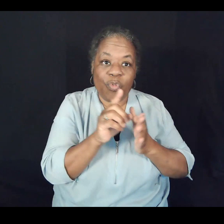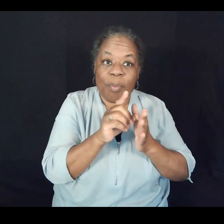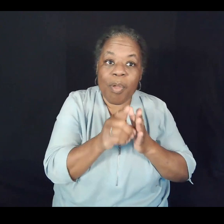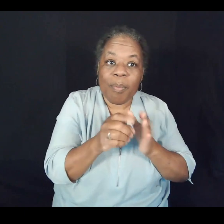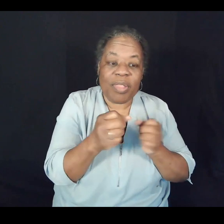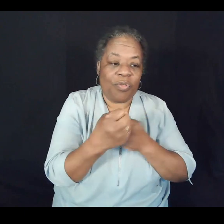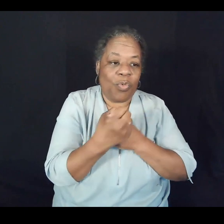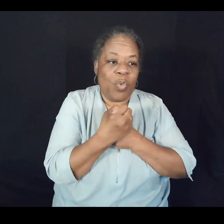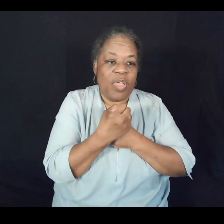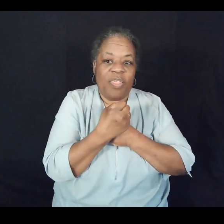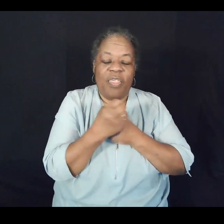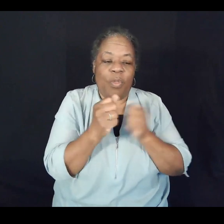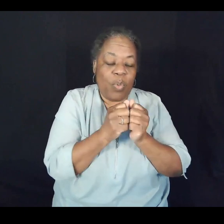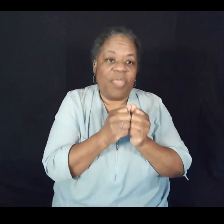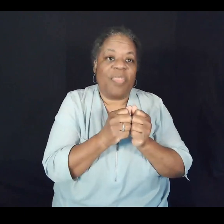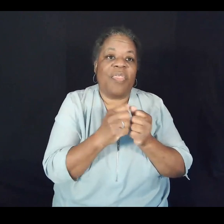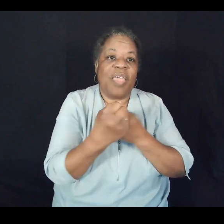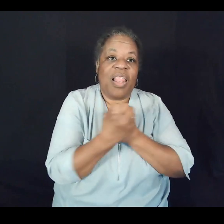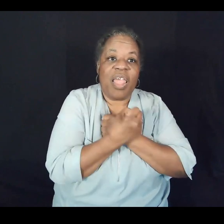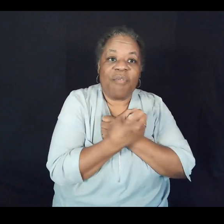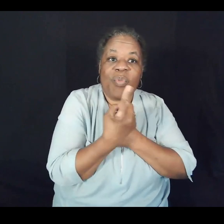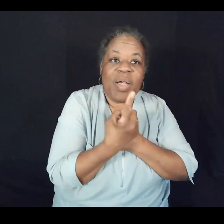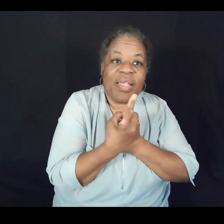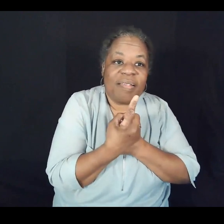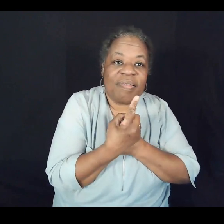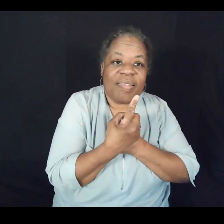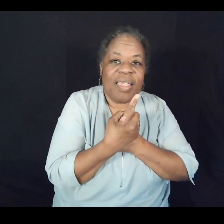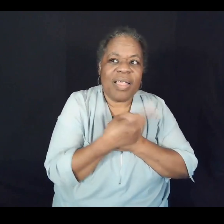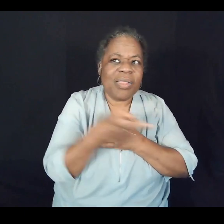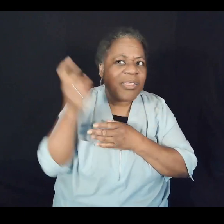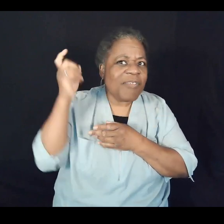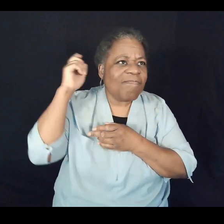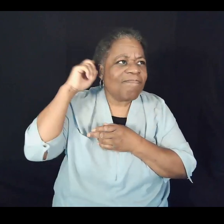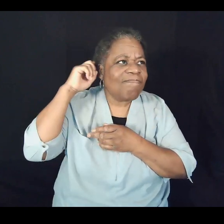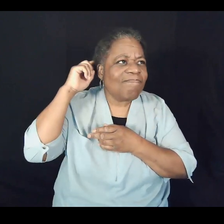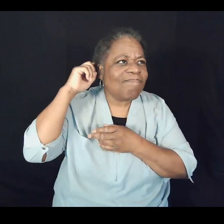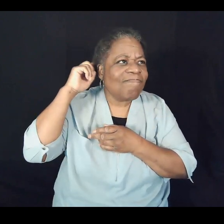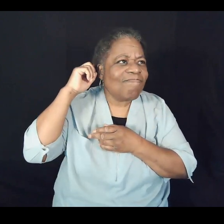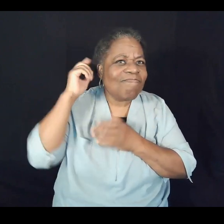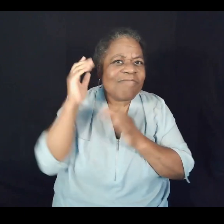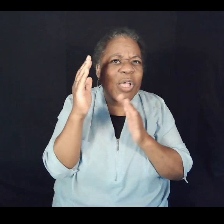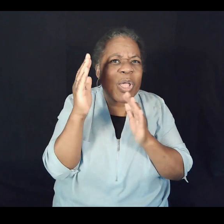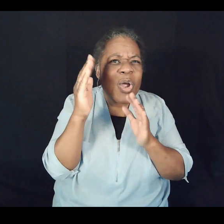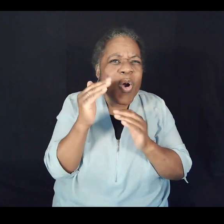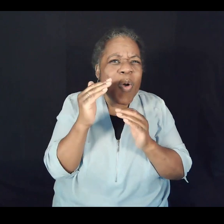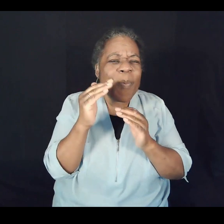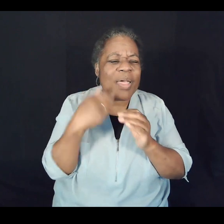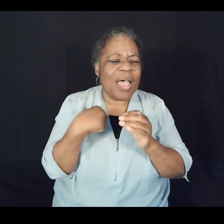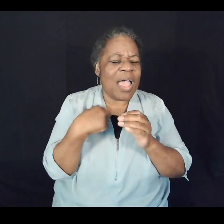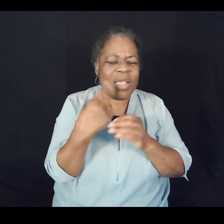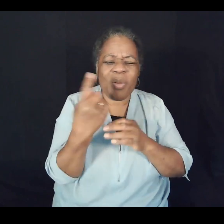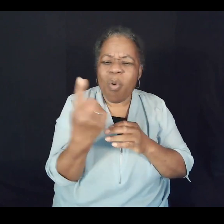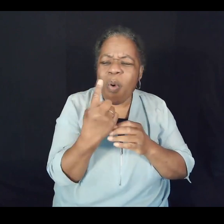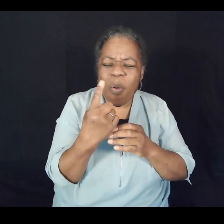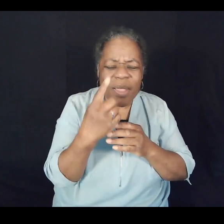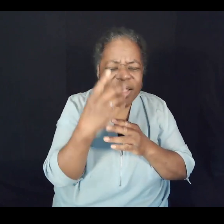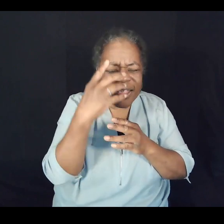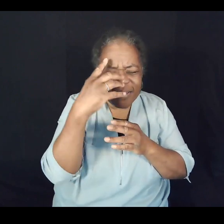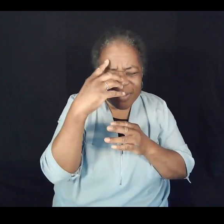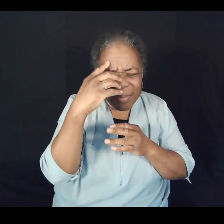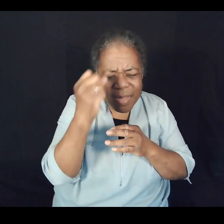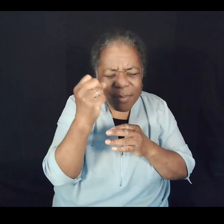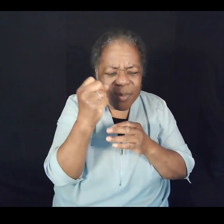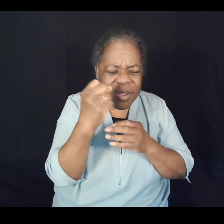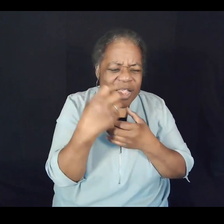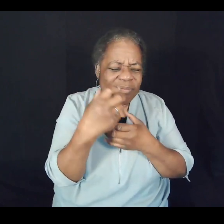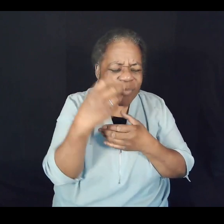relish. And there's that thought going in the back of your mind that says, I hope I can always hold on to this memory, or I wish it could